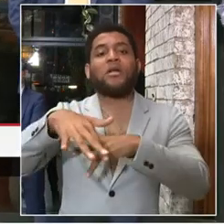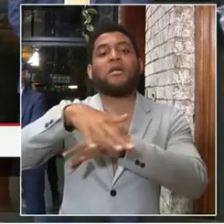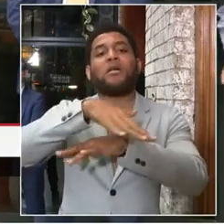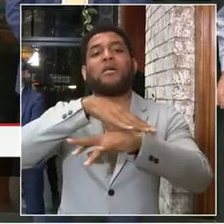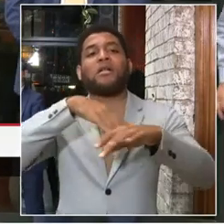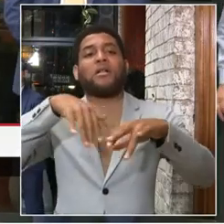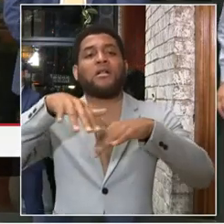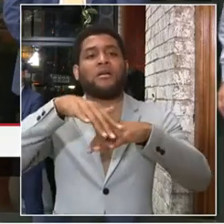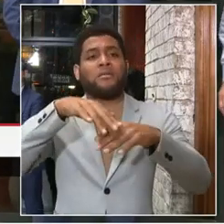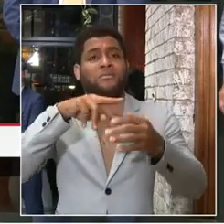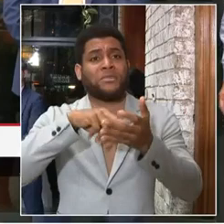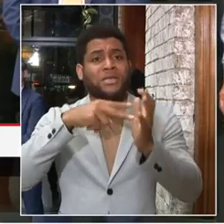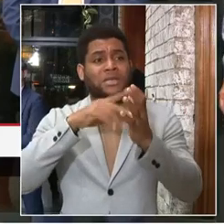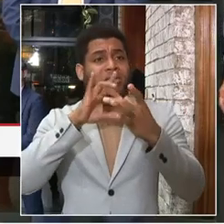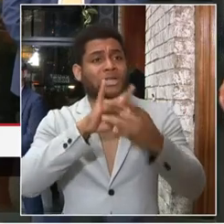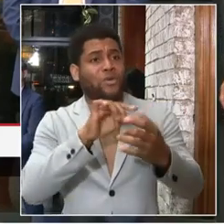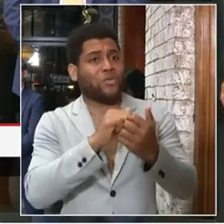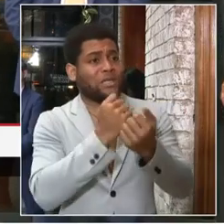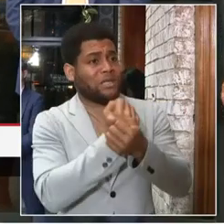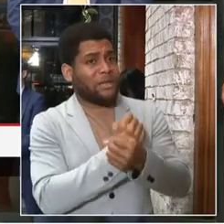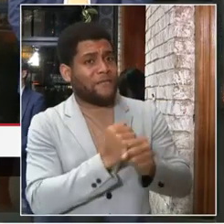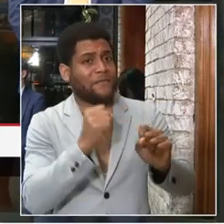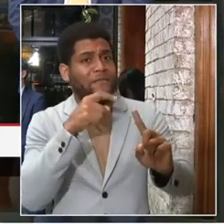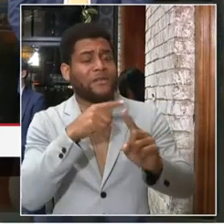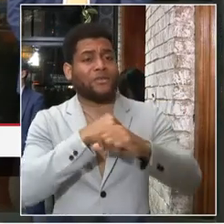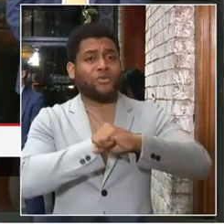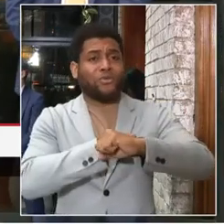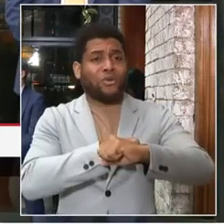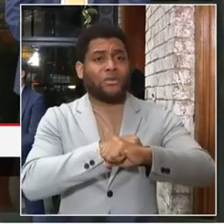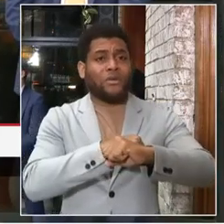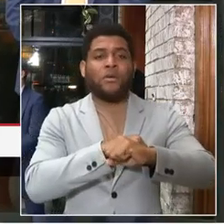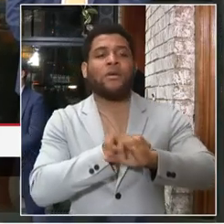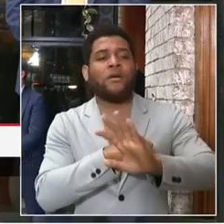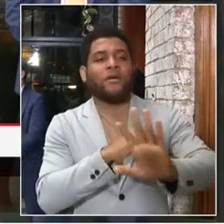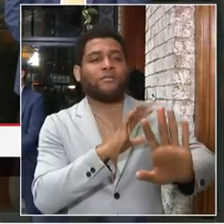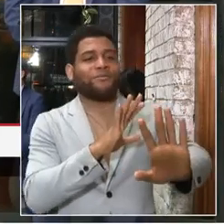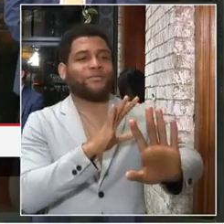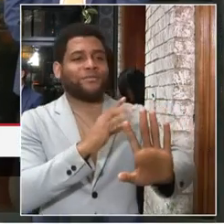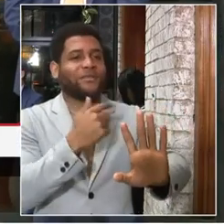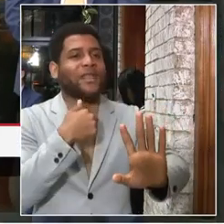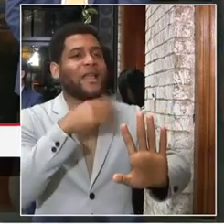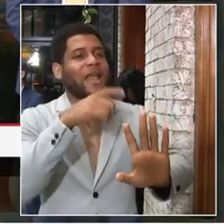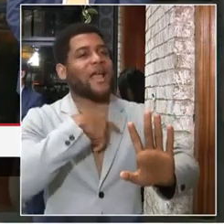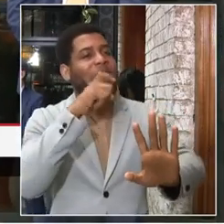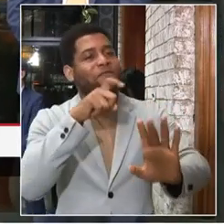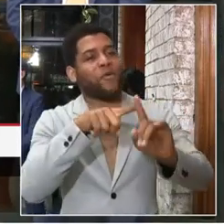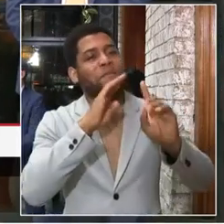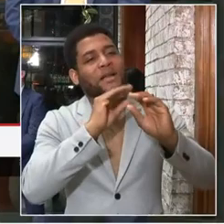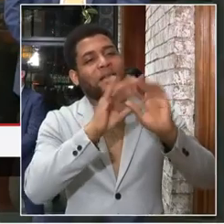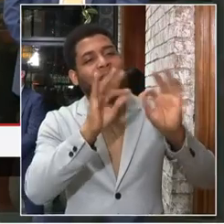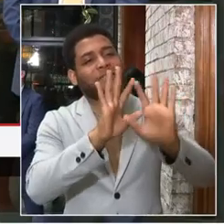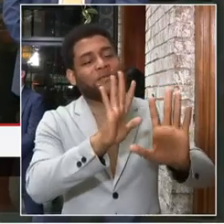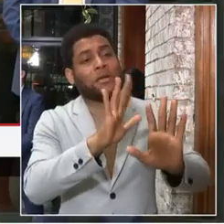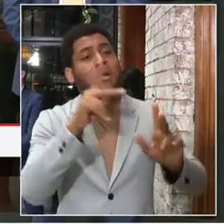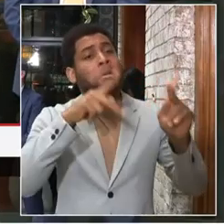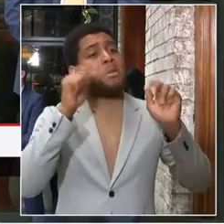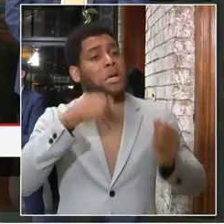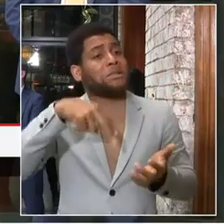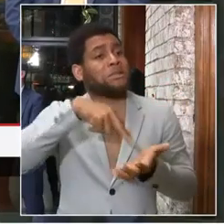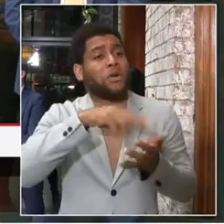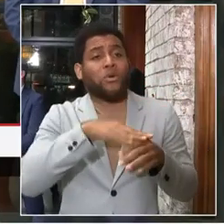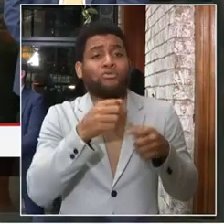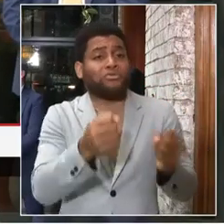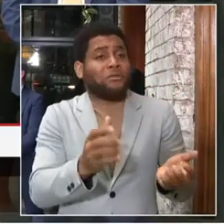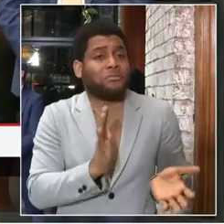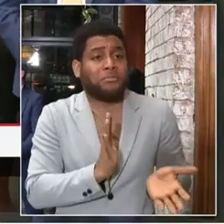I'm just trying to gauge it for the person that's going to come. Well, here and say, I want to be clear. People can stand on the street. Okay. Even they can stand